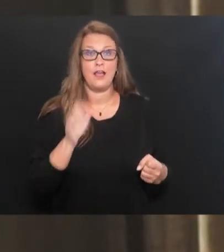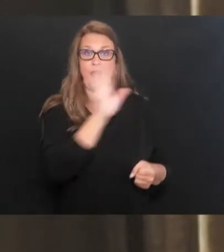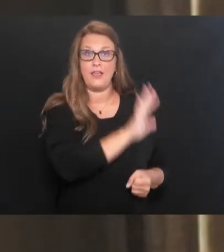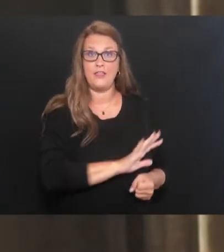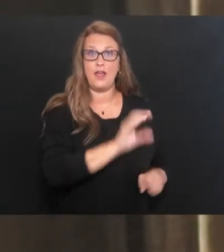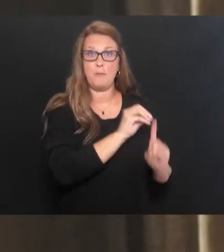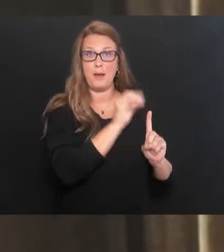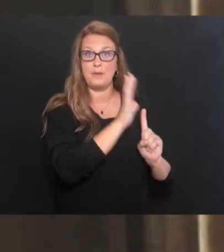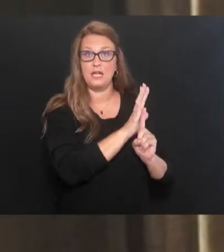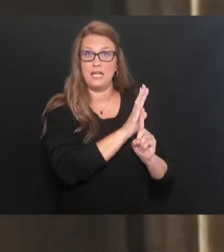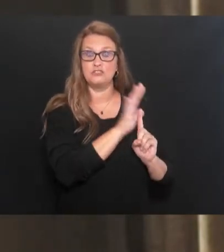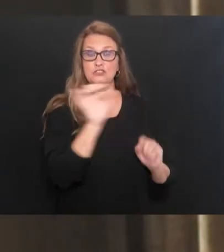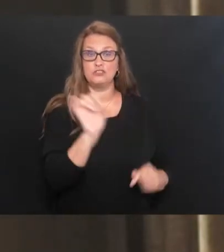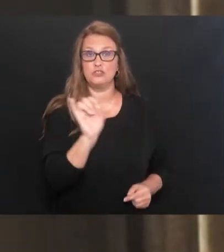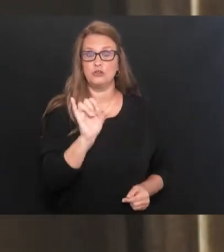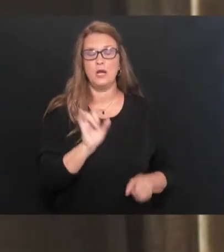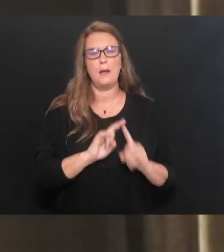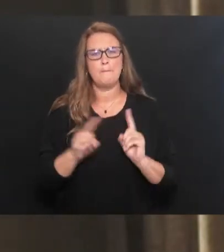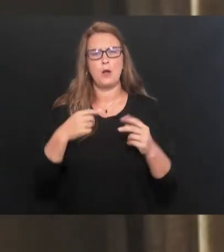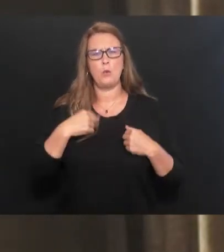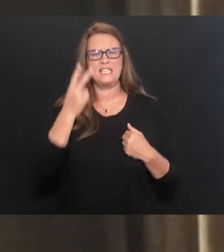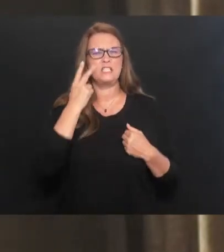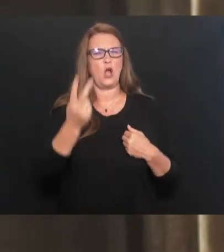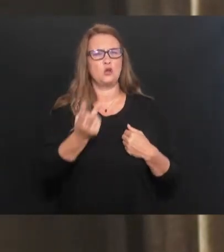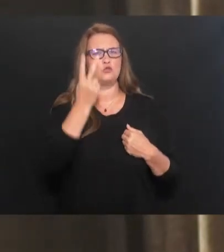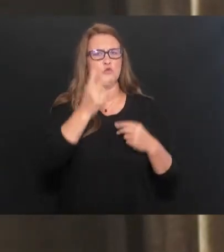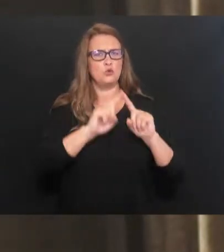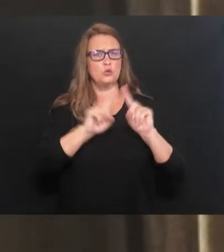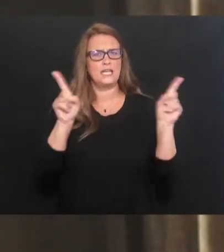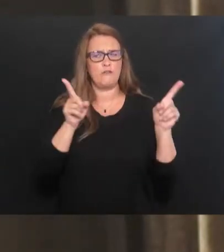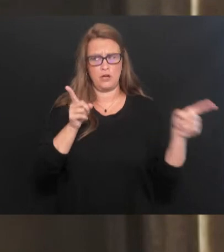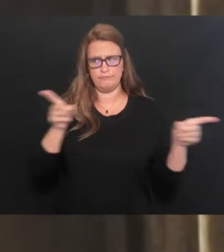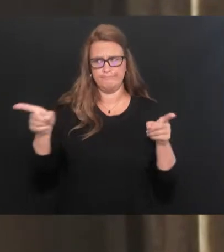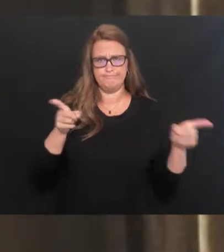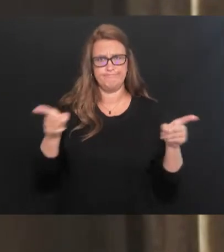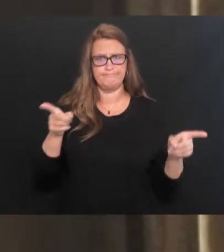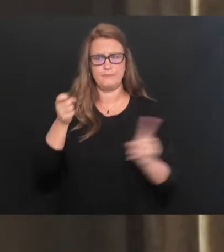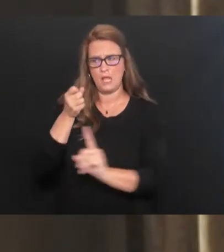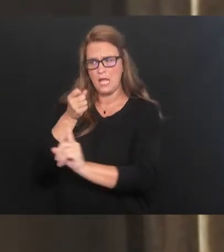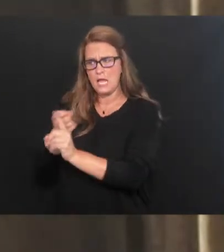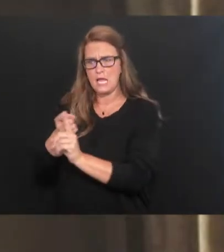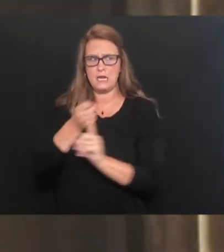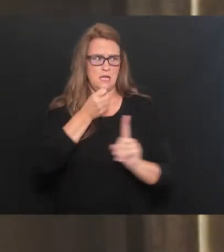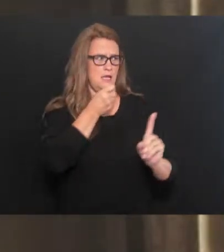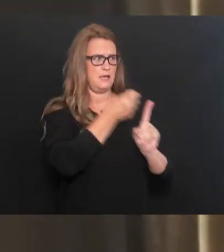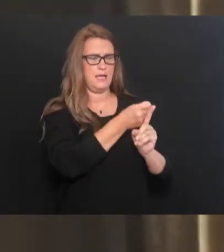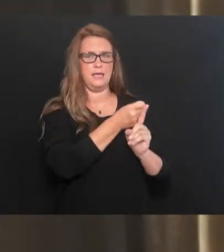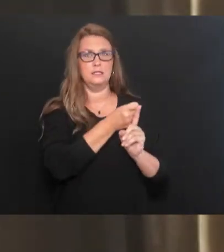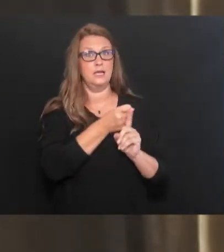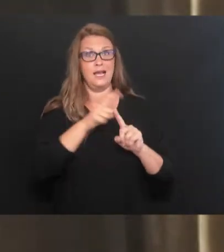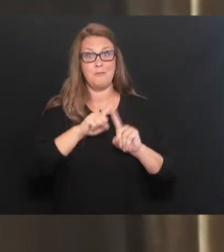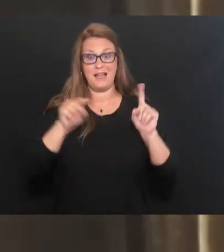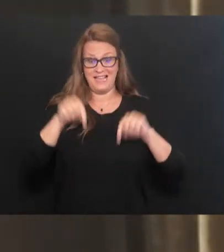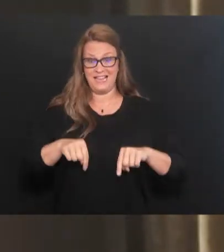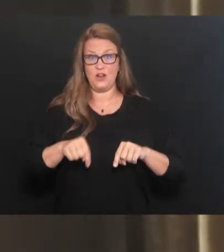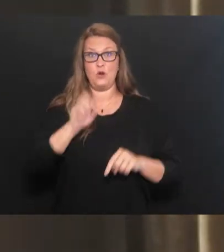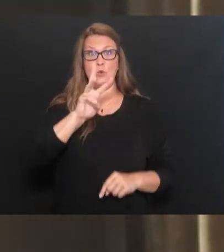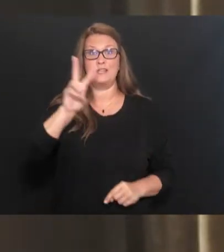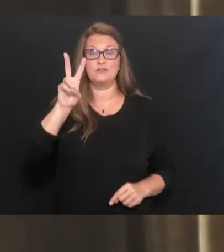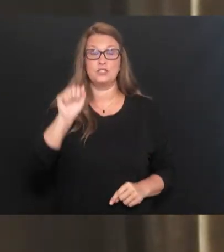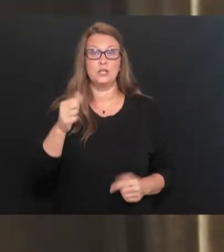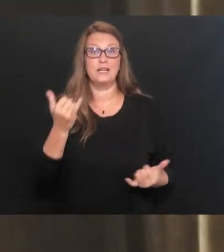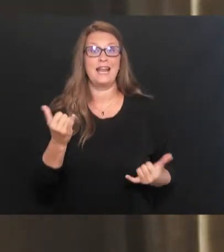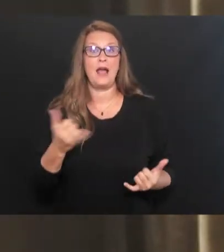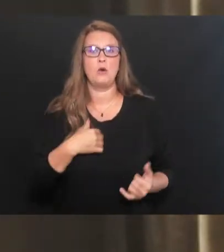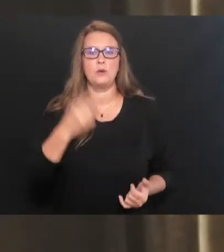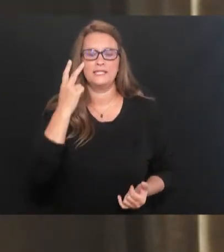fundamentally, we saw two different aspects of the Delta variant. And what we're seeing here in West Virginia right now is exactly what